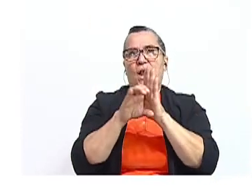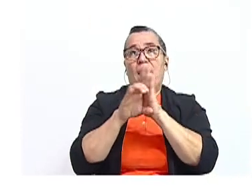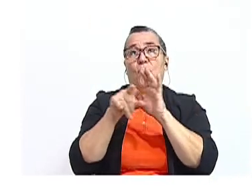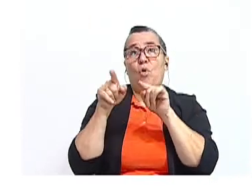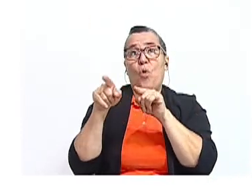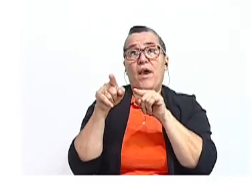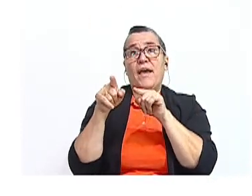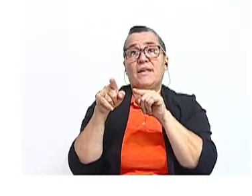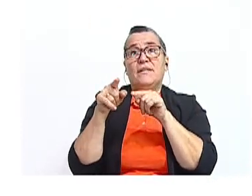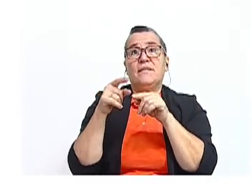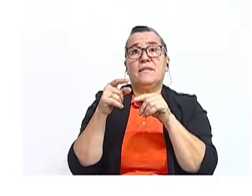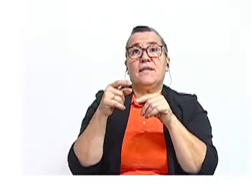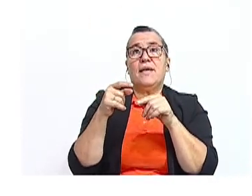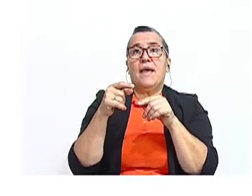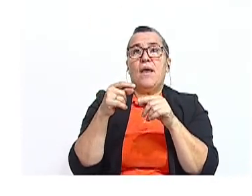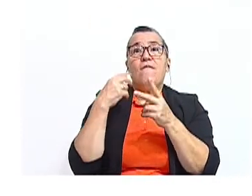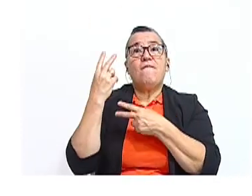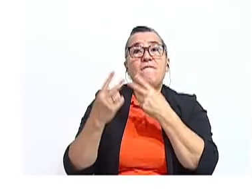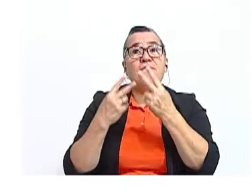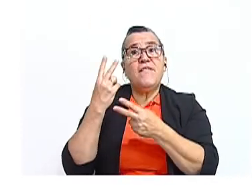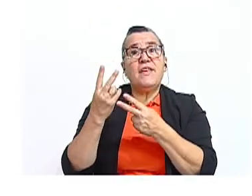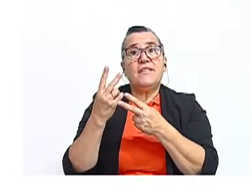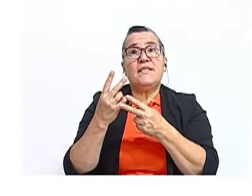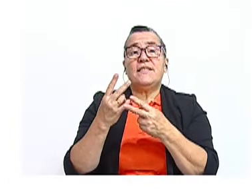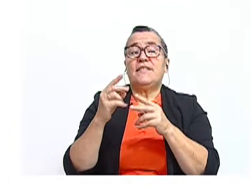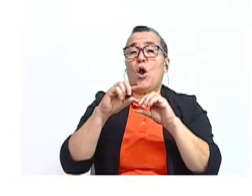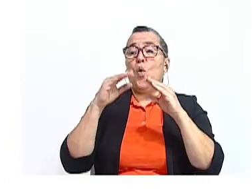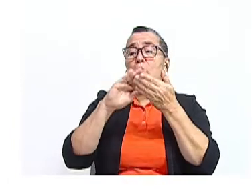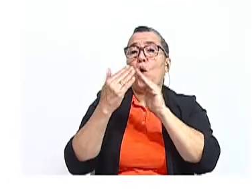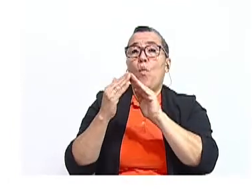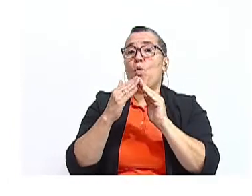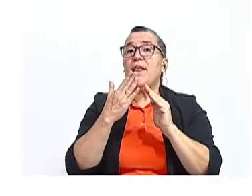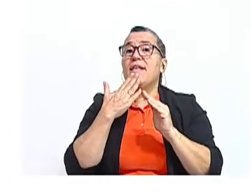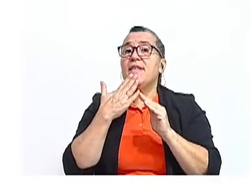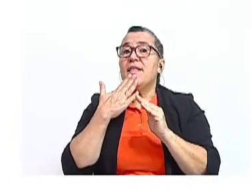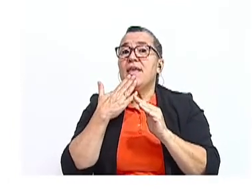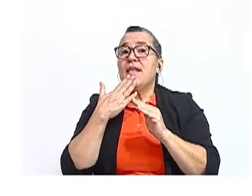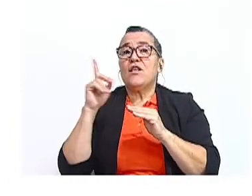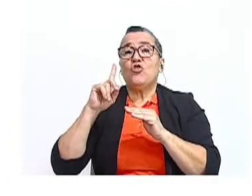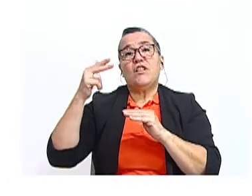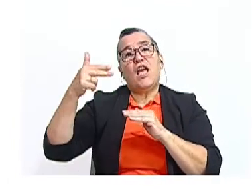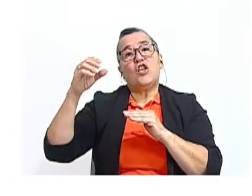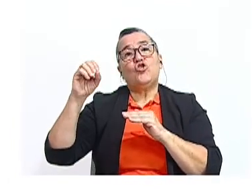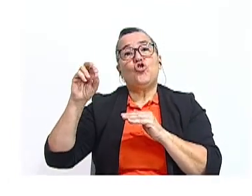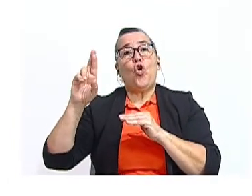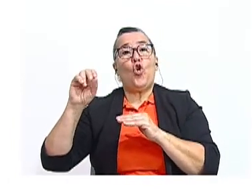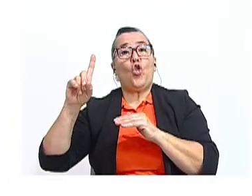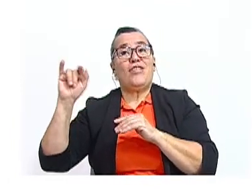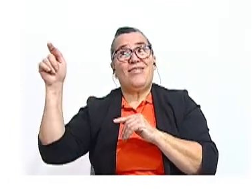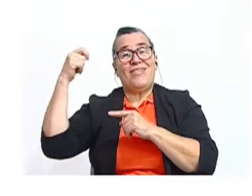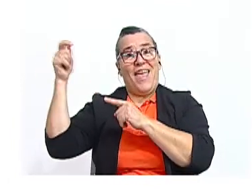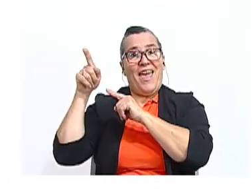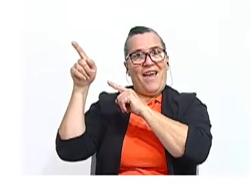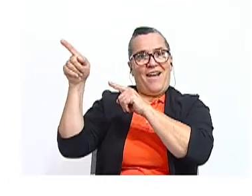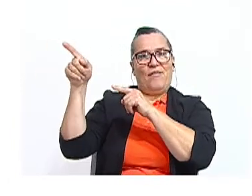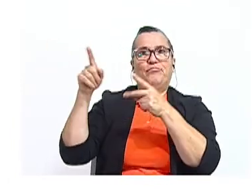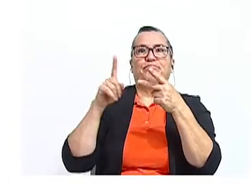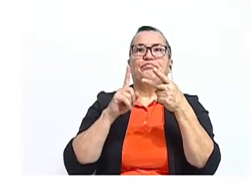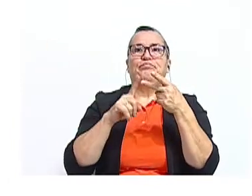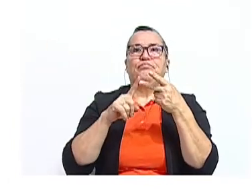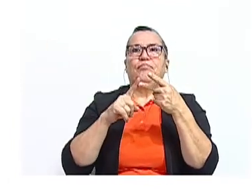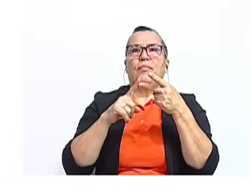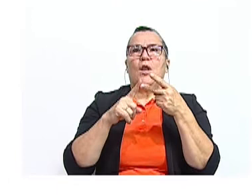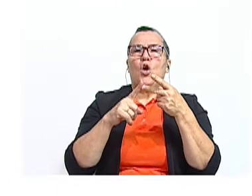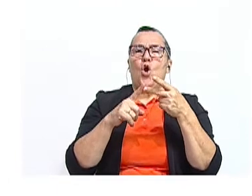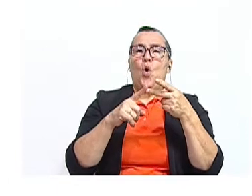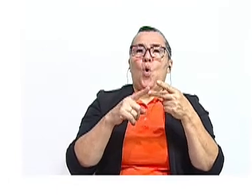case, it's going to be a visit to an indigenous community, the Chorotegas. Well, supporting sentence number 1 is going